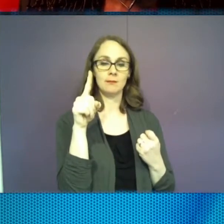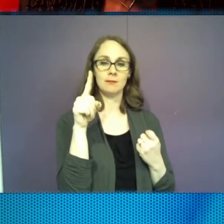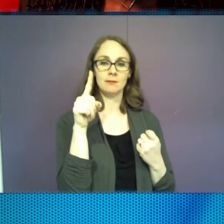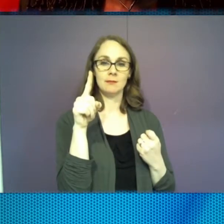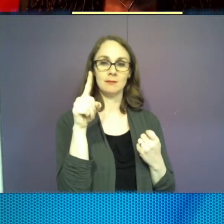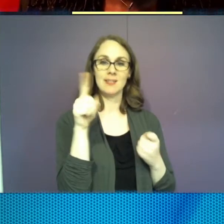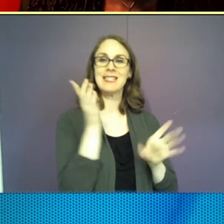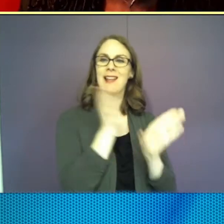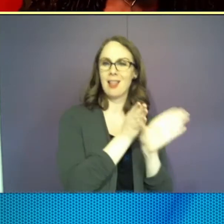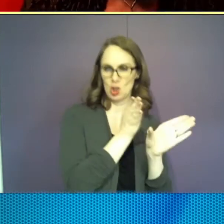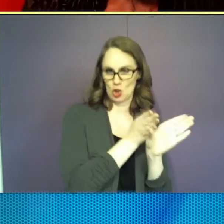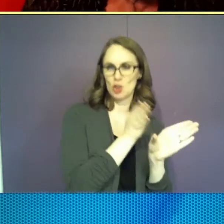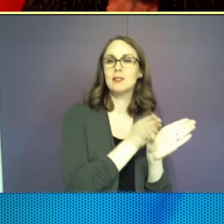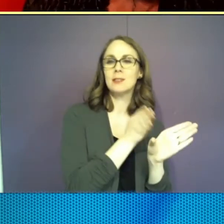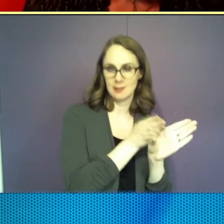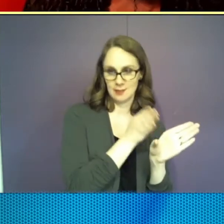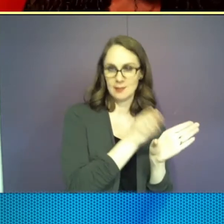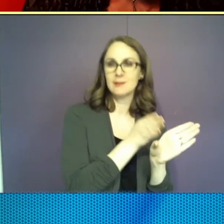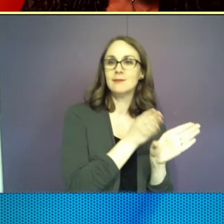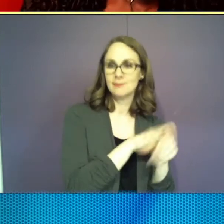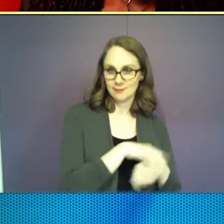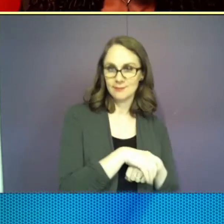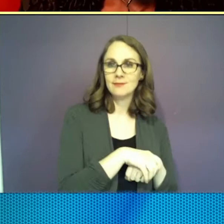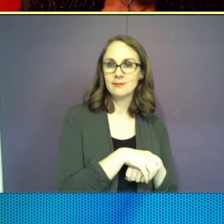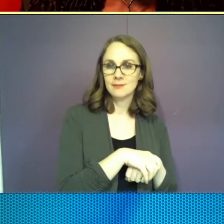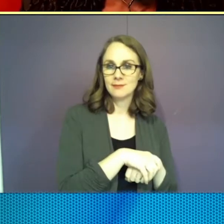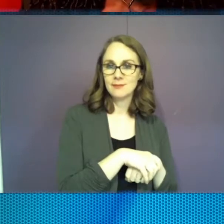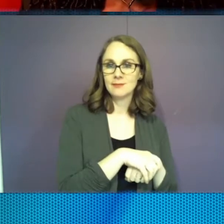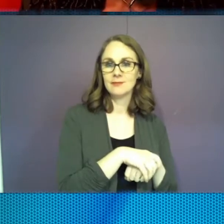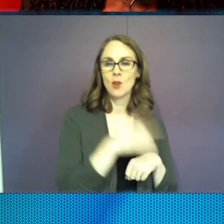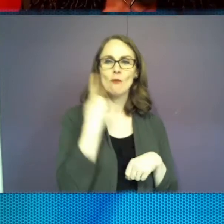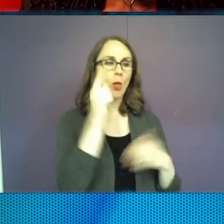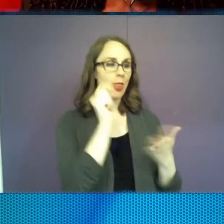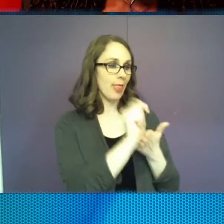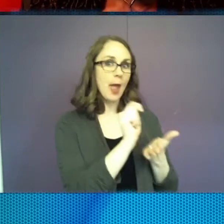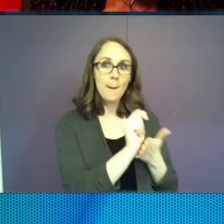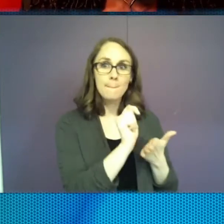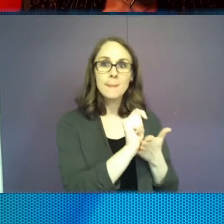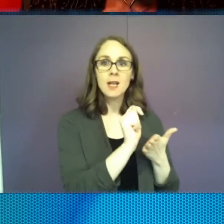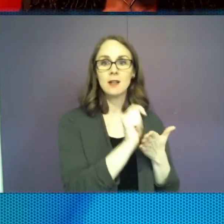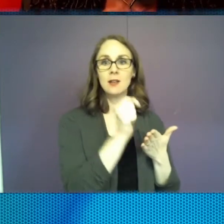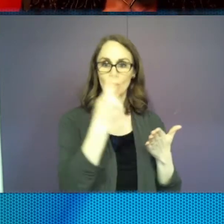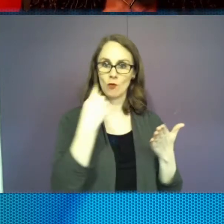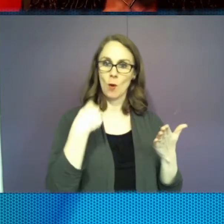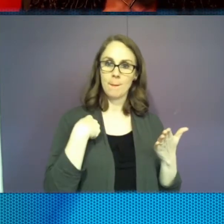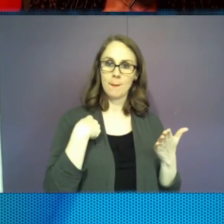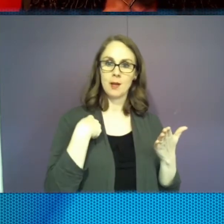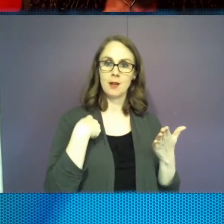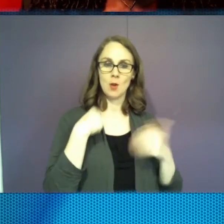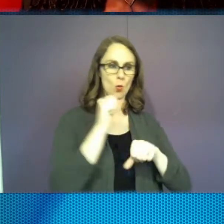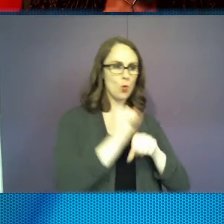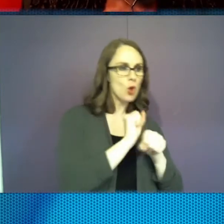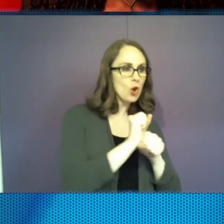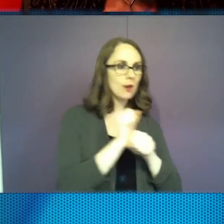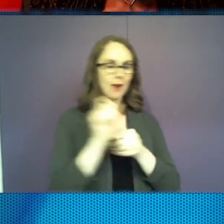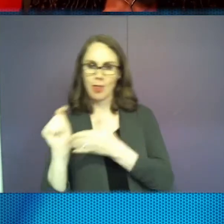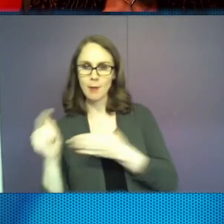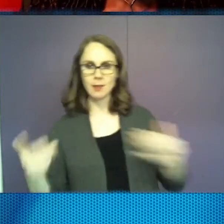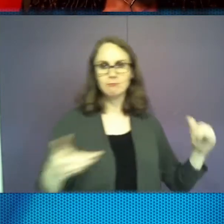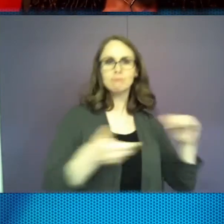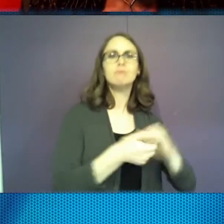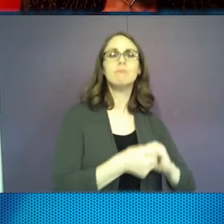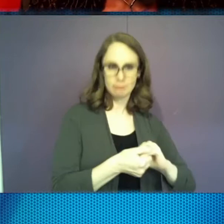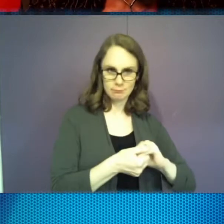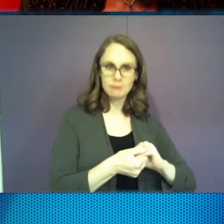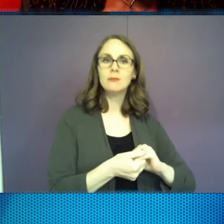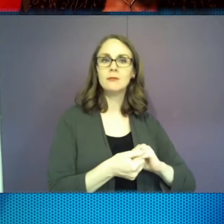psychology, for Psychology. for the therapy. Is for me for the work in the therapy. You know